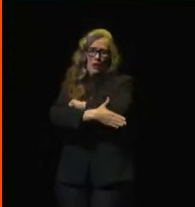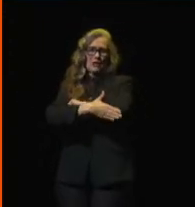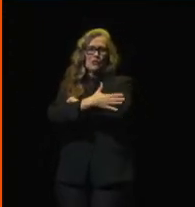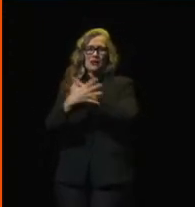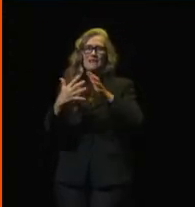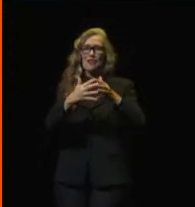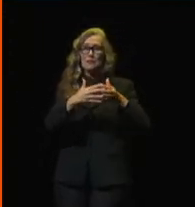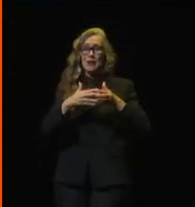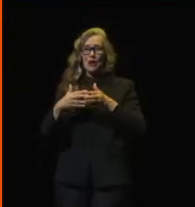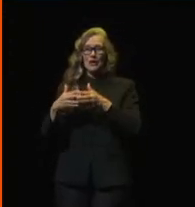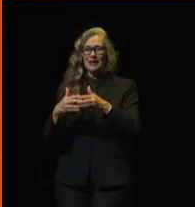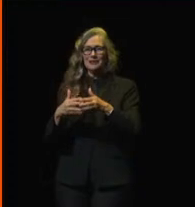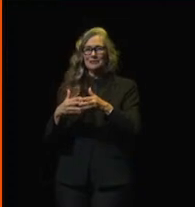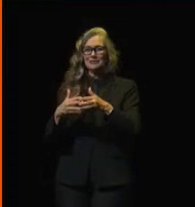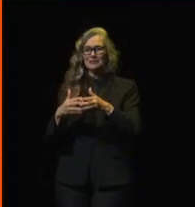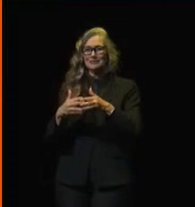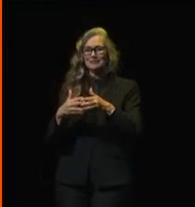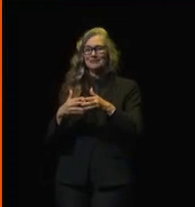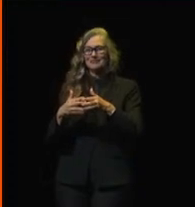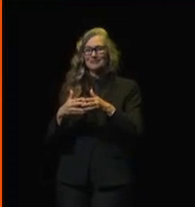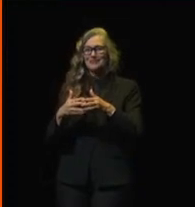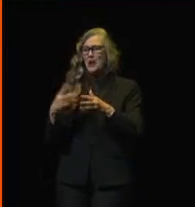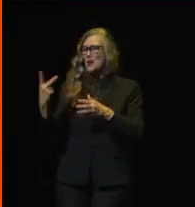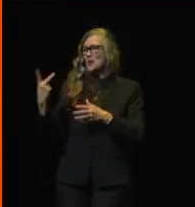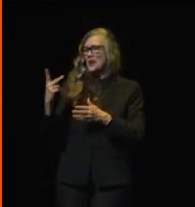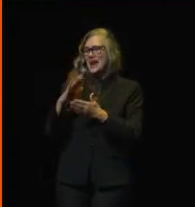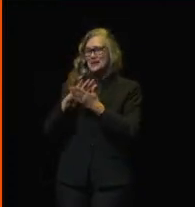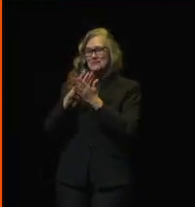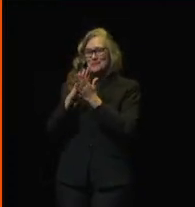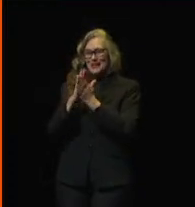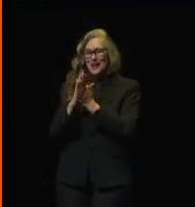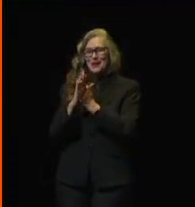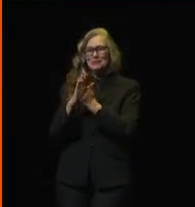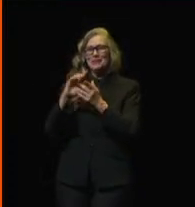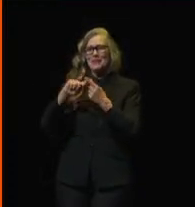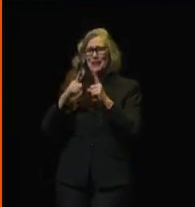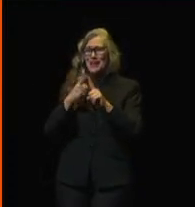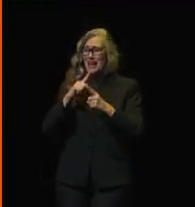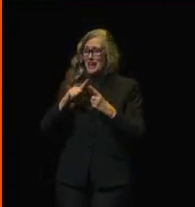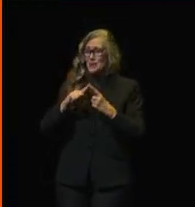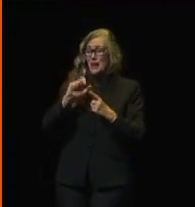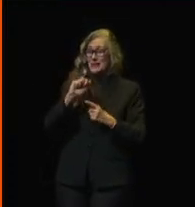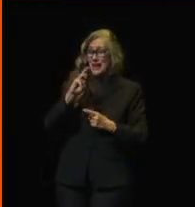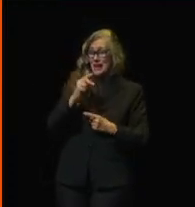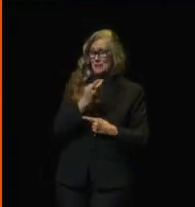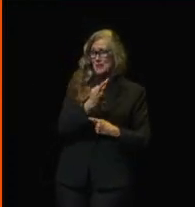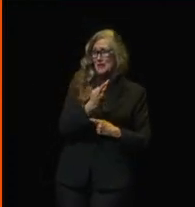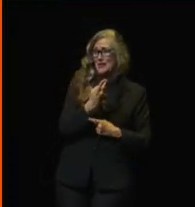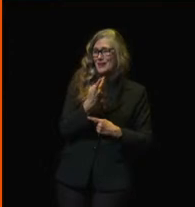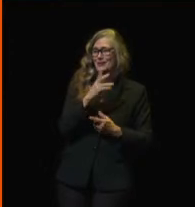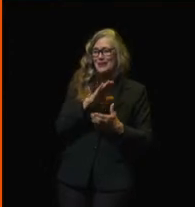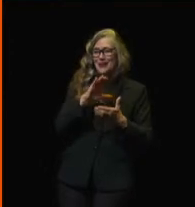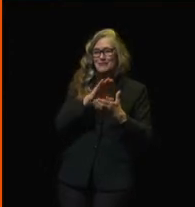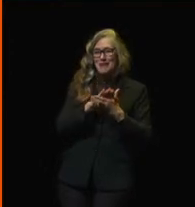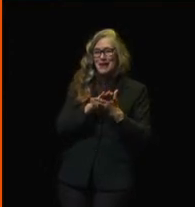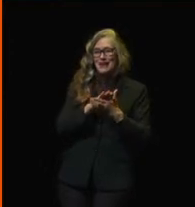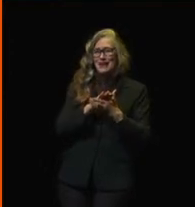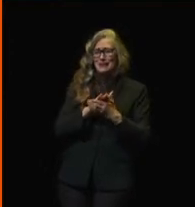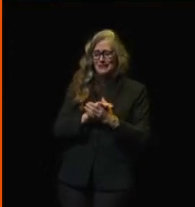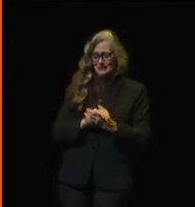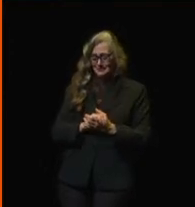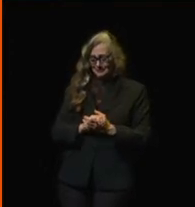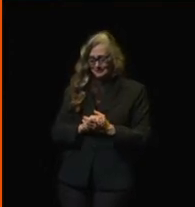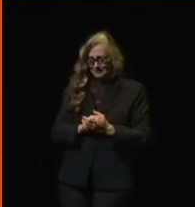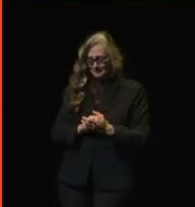Ady had become a dear friend, and when Amy and I were getting married, we asked him